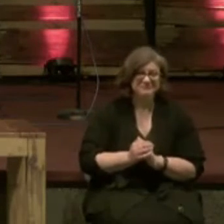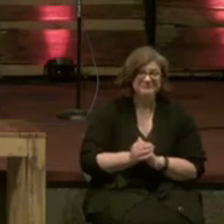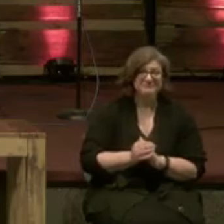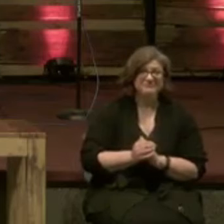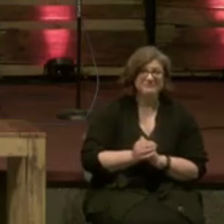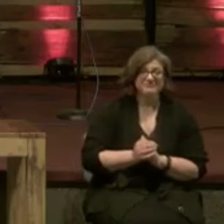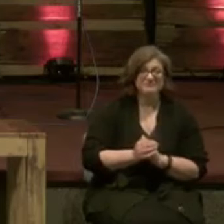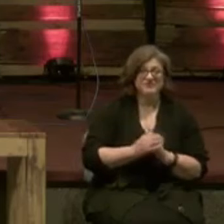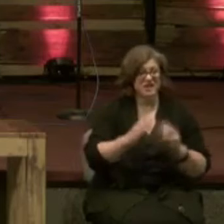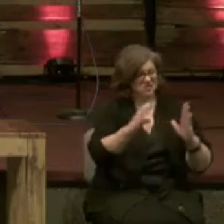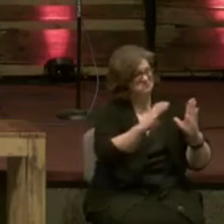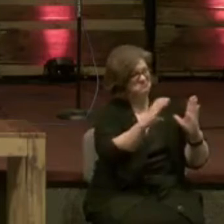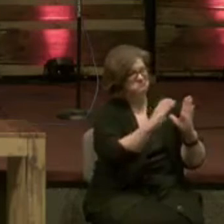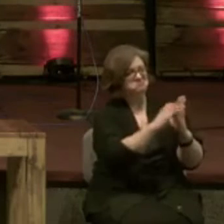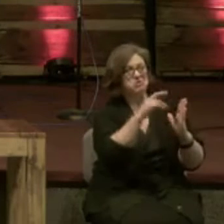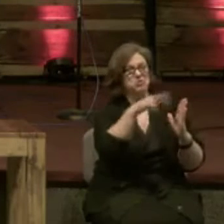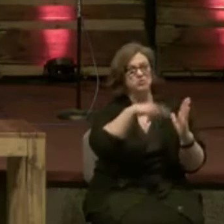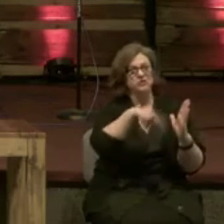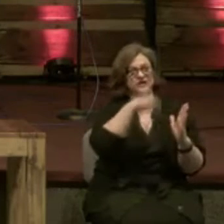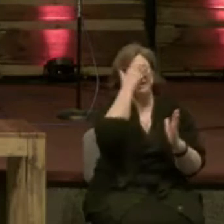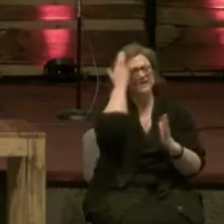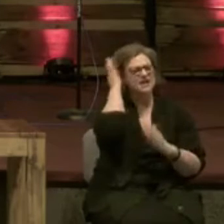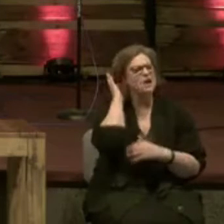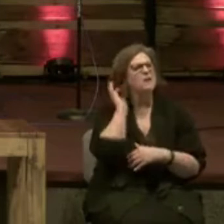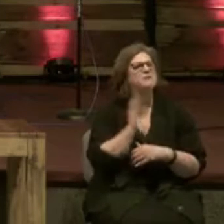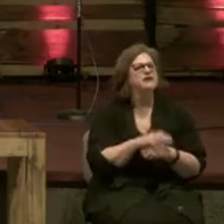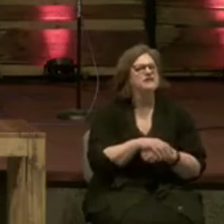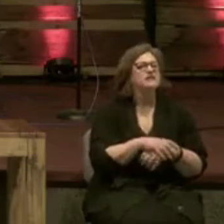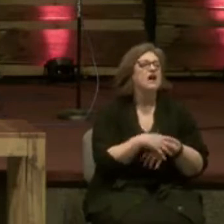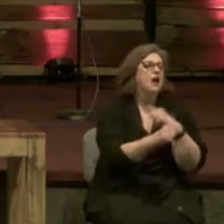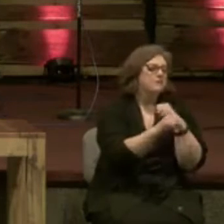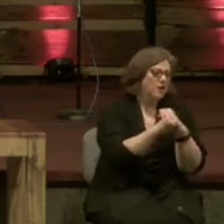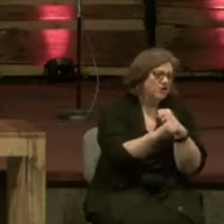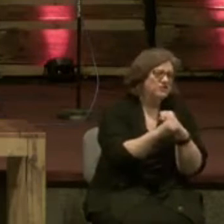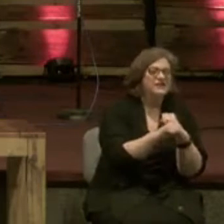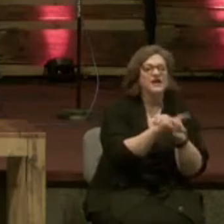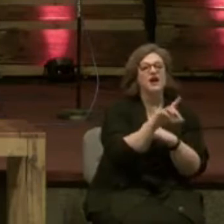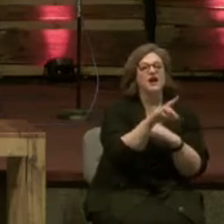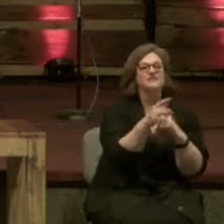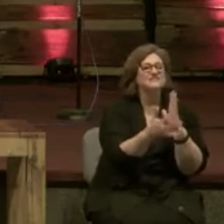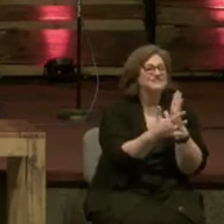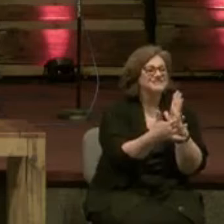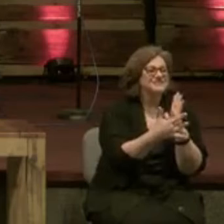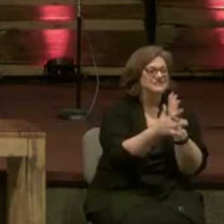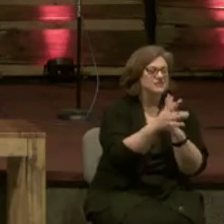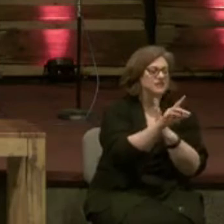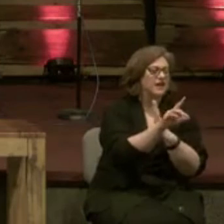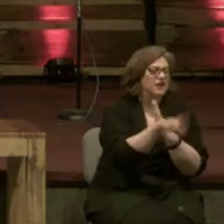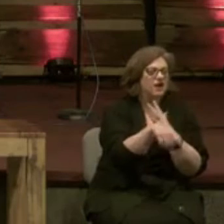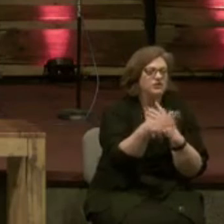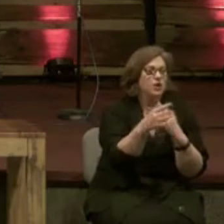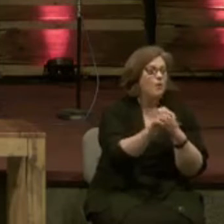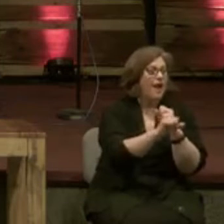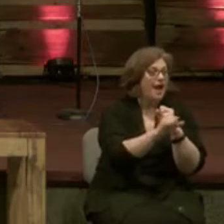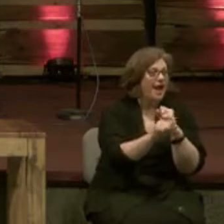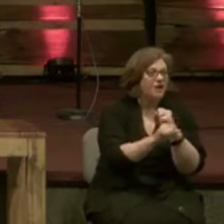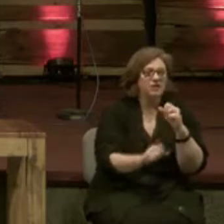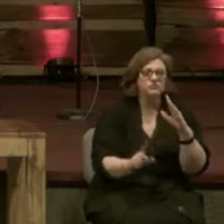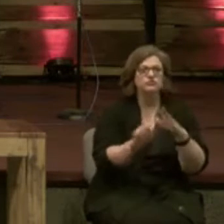by our cultural moment of digital marketing from a society built around twin gods